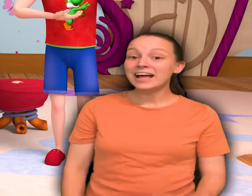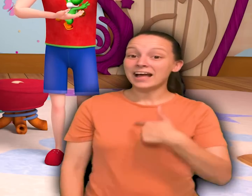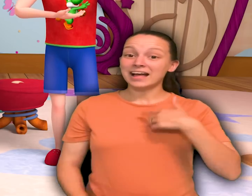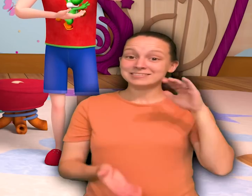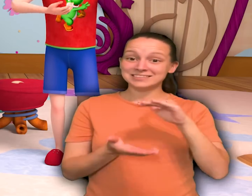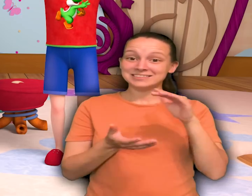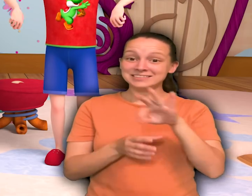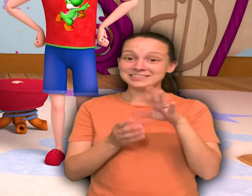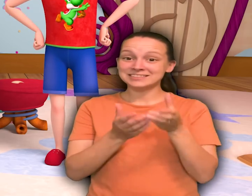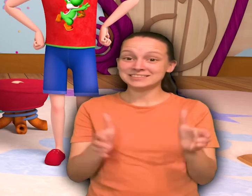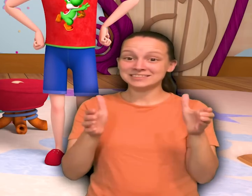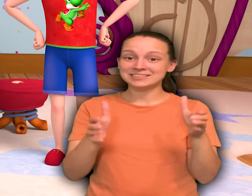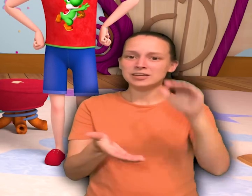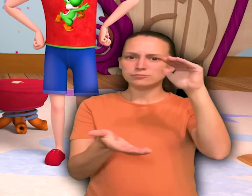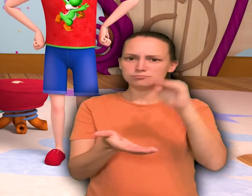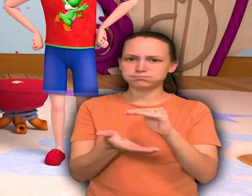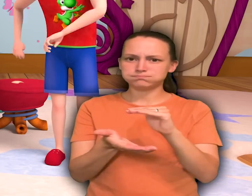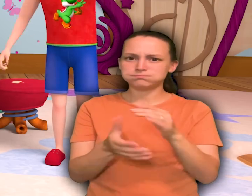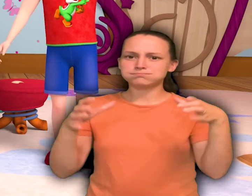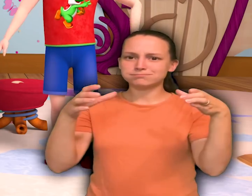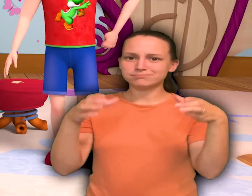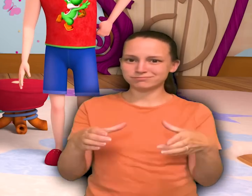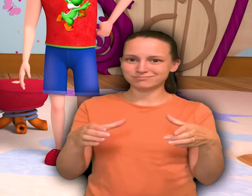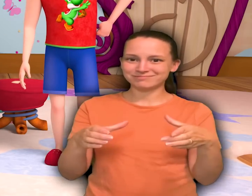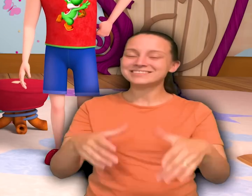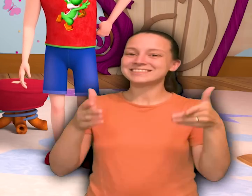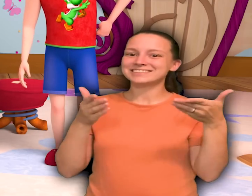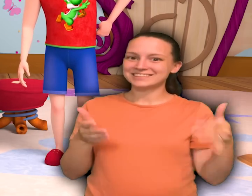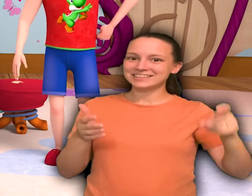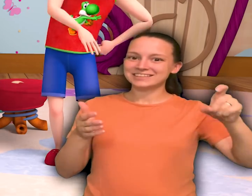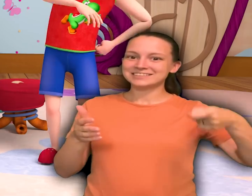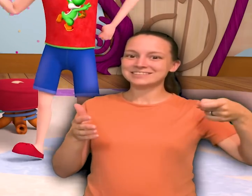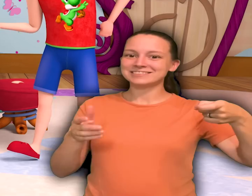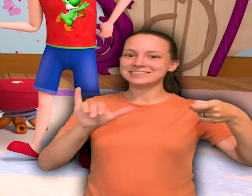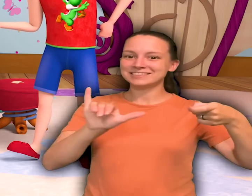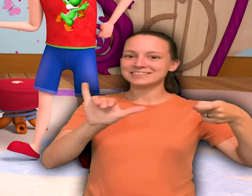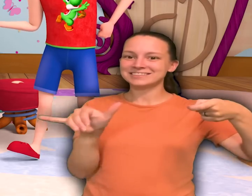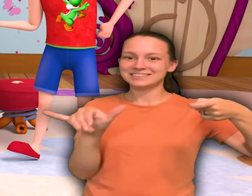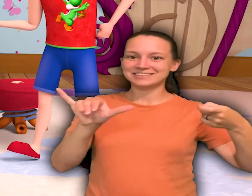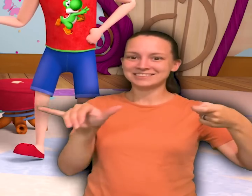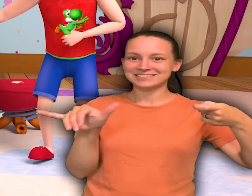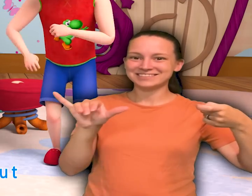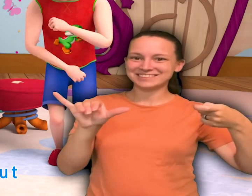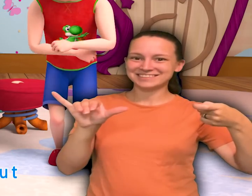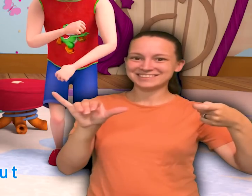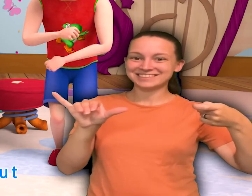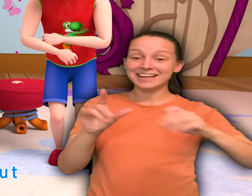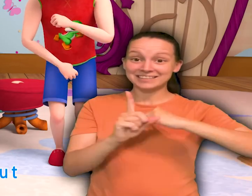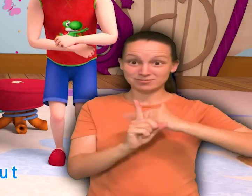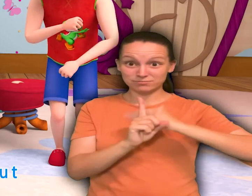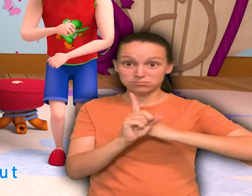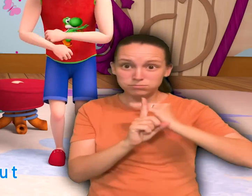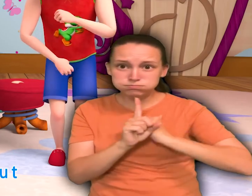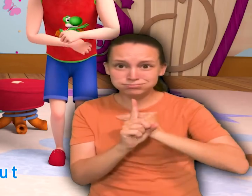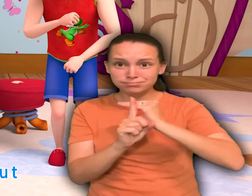I'm a little teapot short and St here is my handle and here is my spout